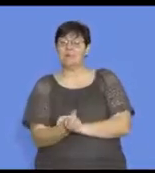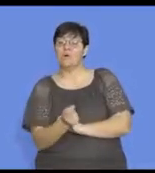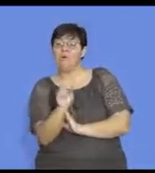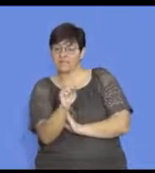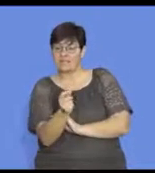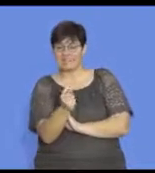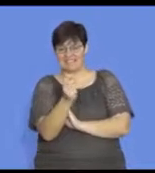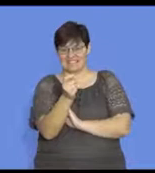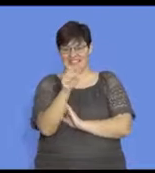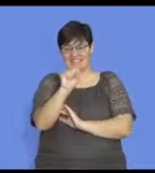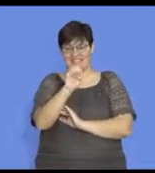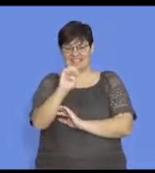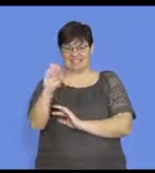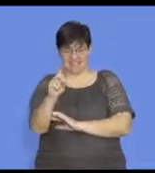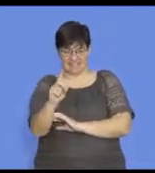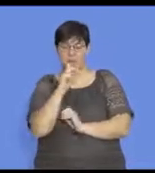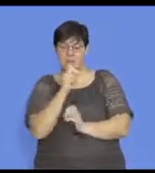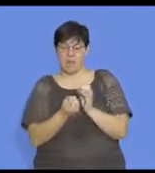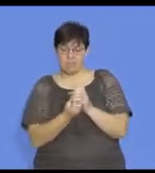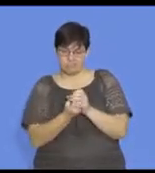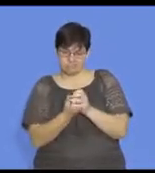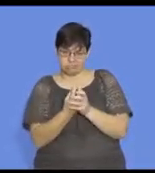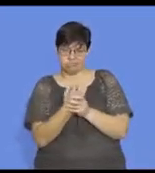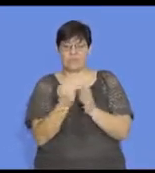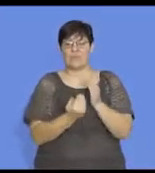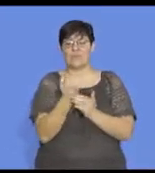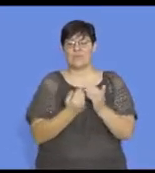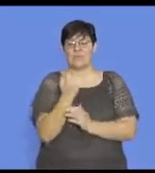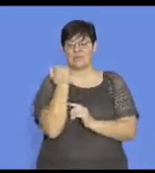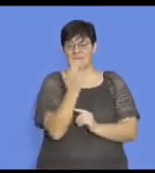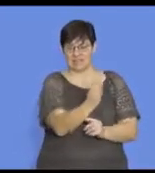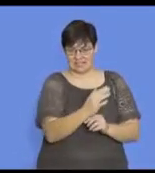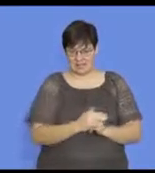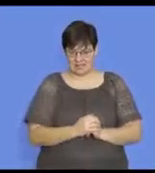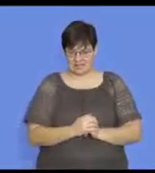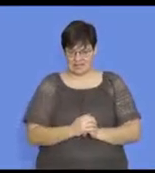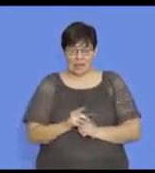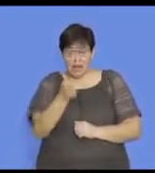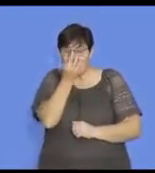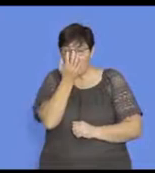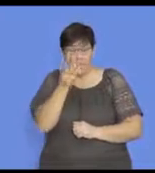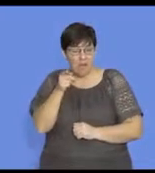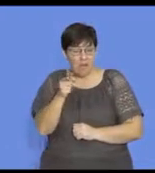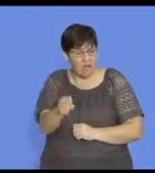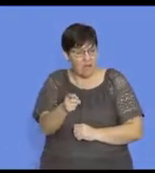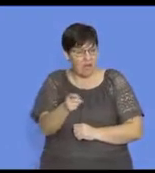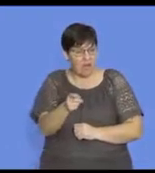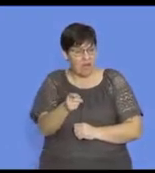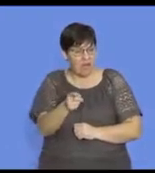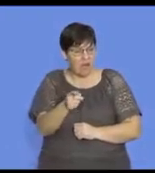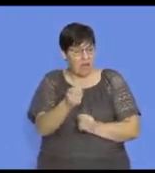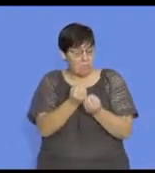give rise to a new plant. But what flowers do need to do, most of them, not all of